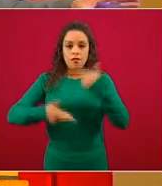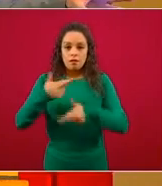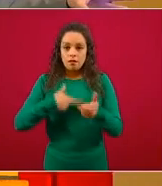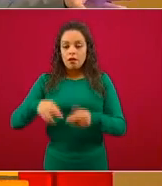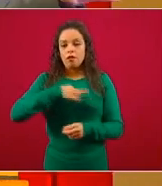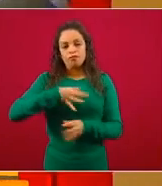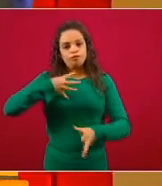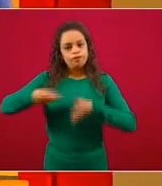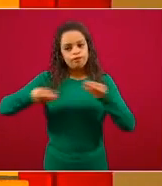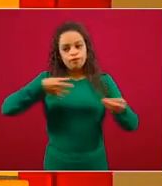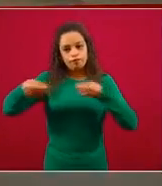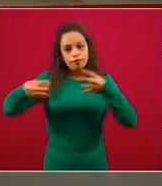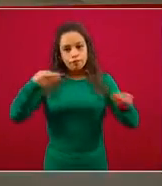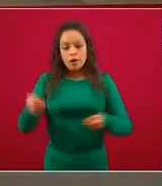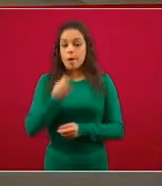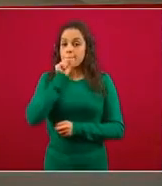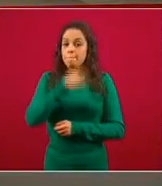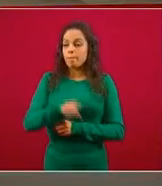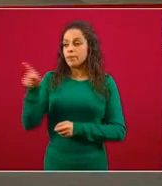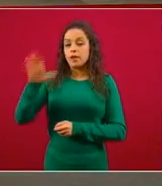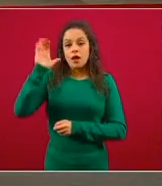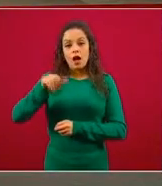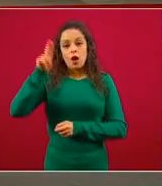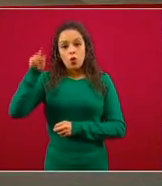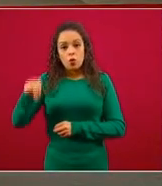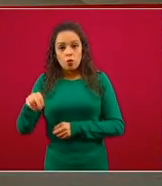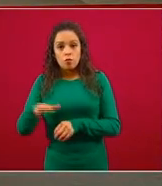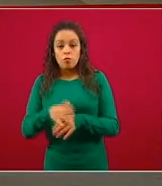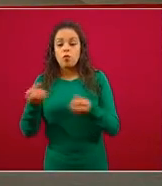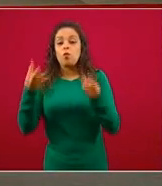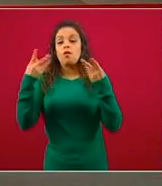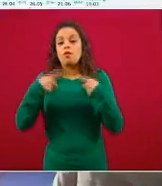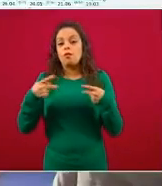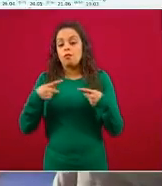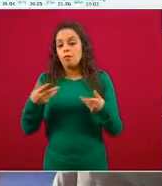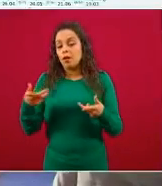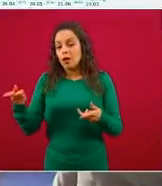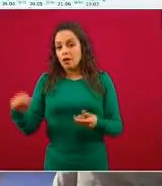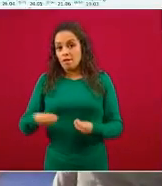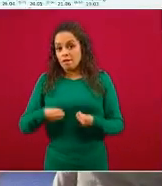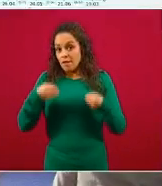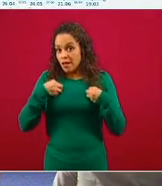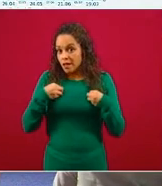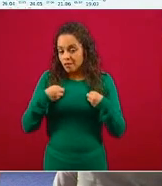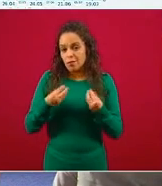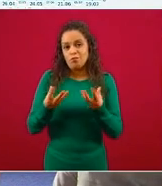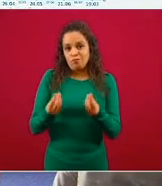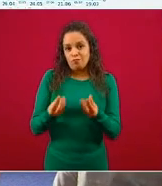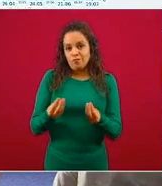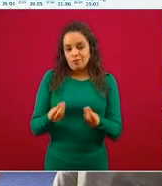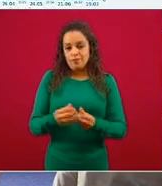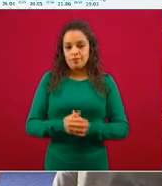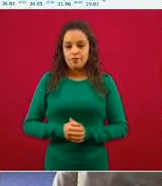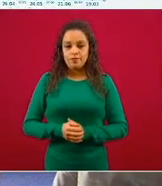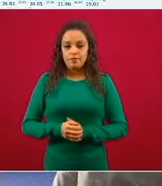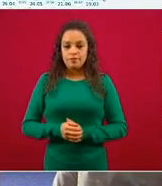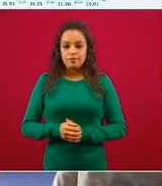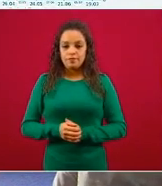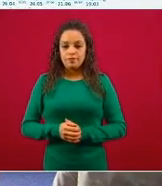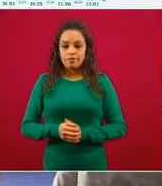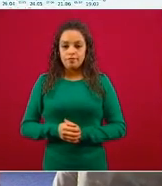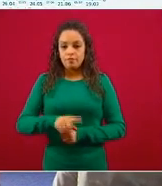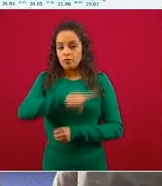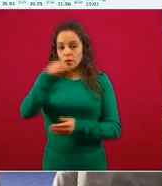lifted. The restrictions should not be lifted, and the measures should not be interrupted in Mexicali and also not